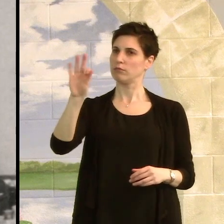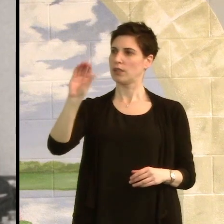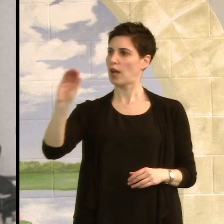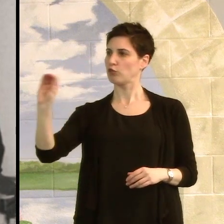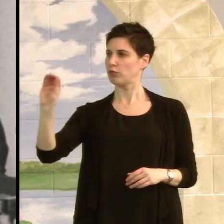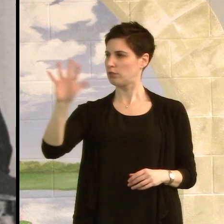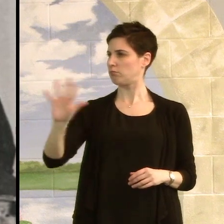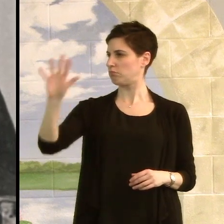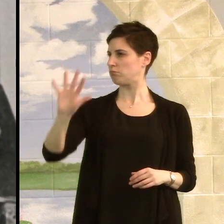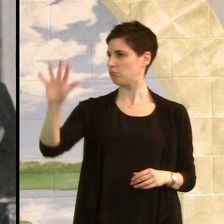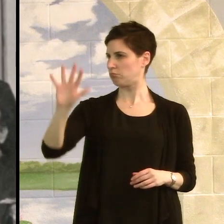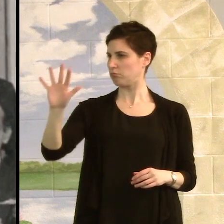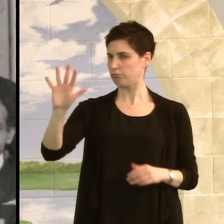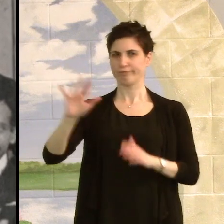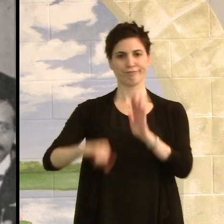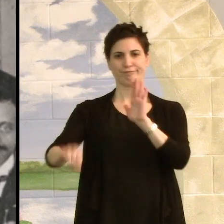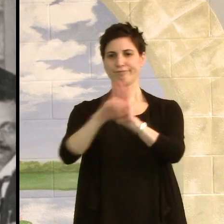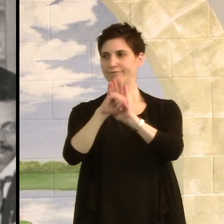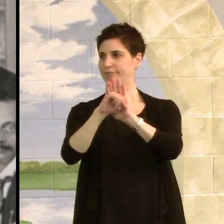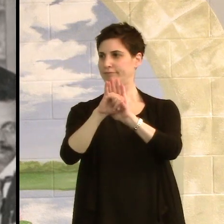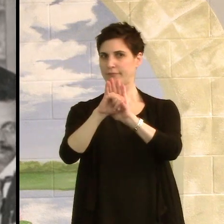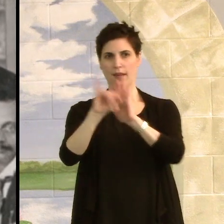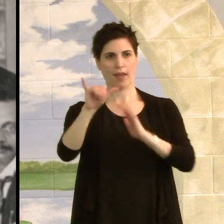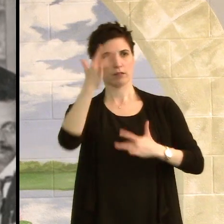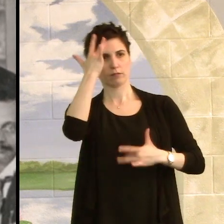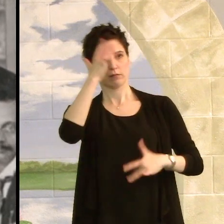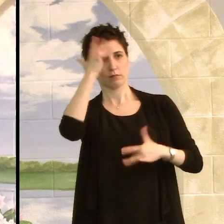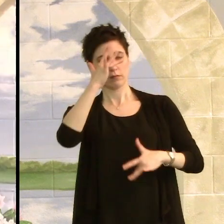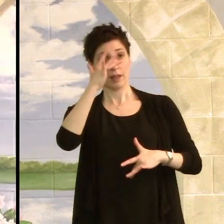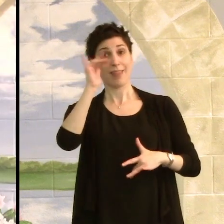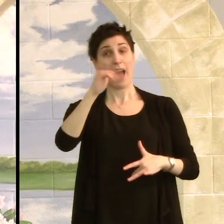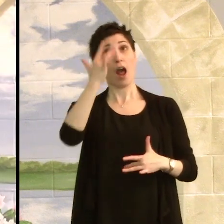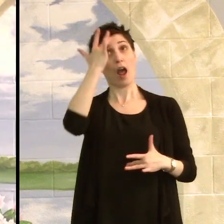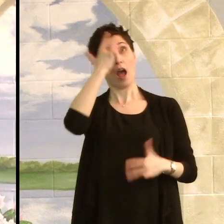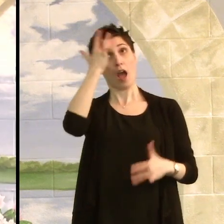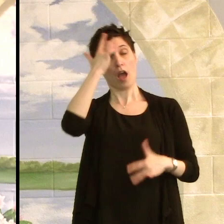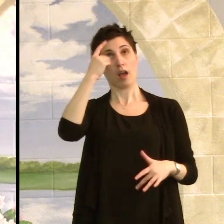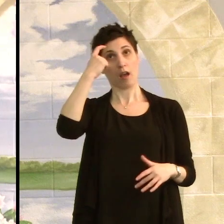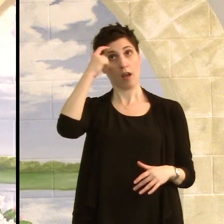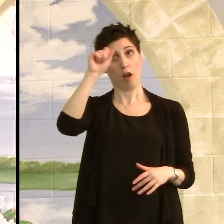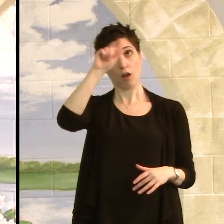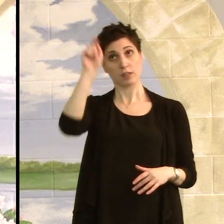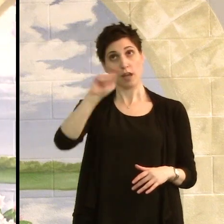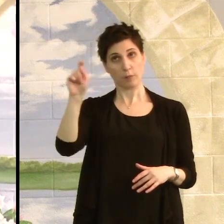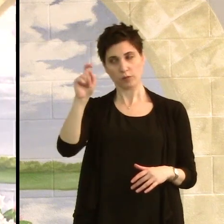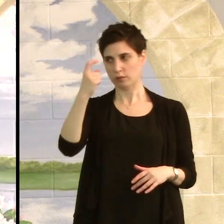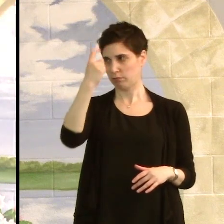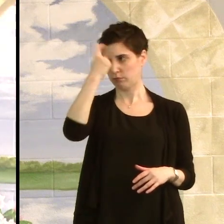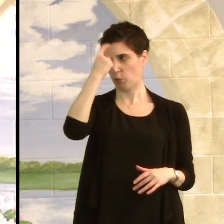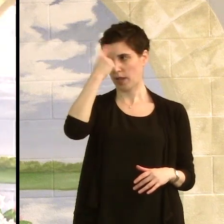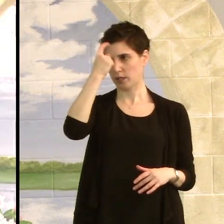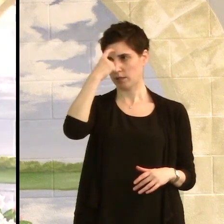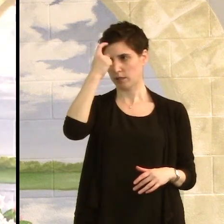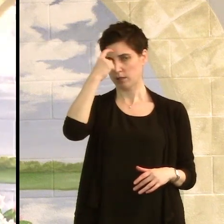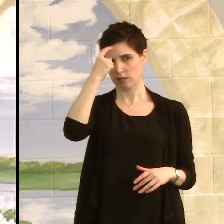Alzheimer's disease is a disorder of the brain. It's not contagious.